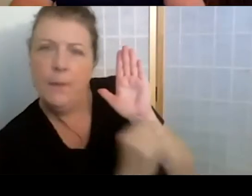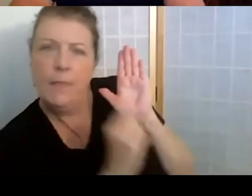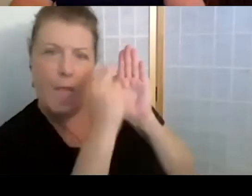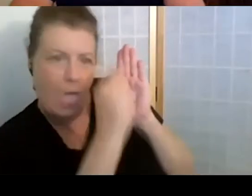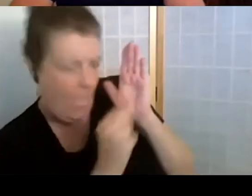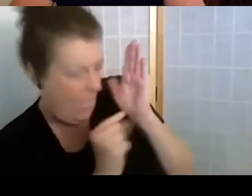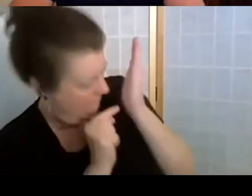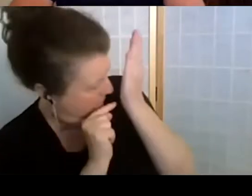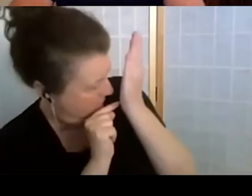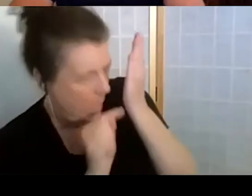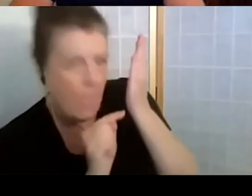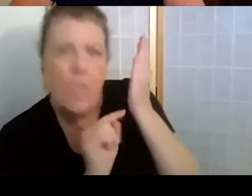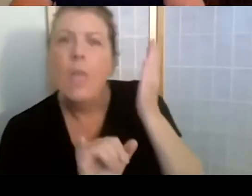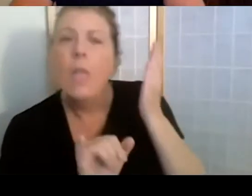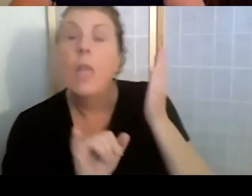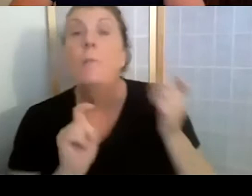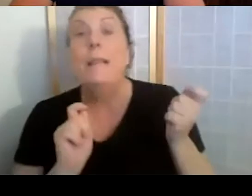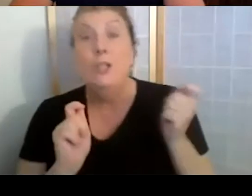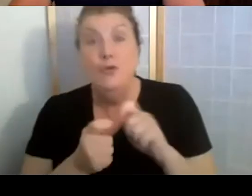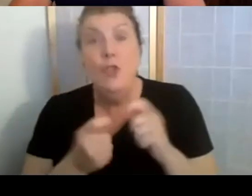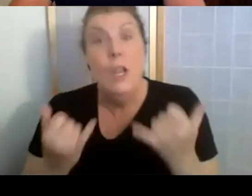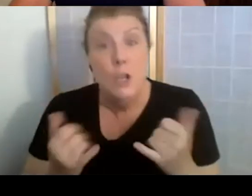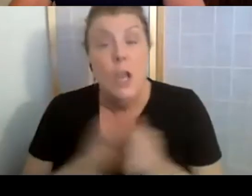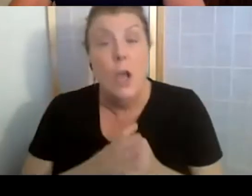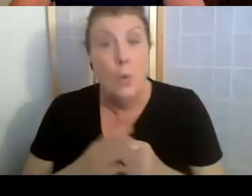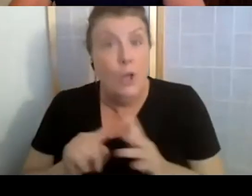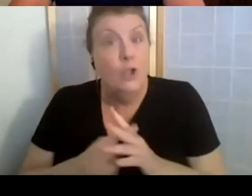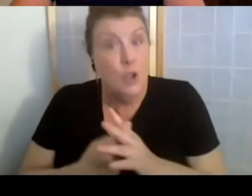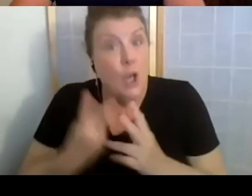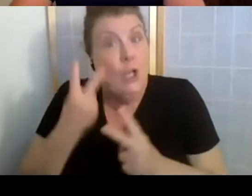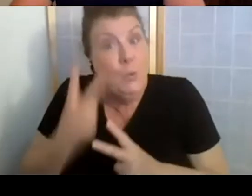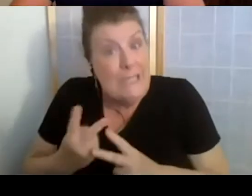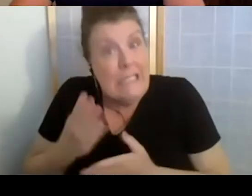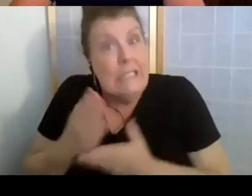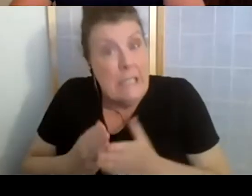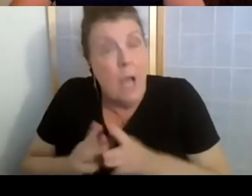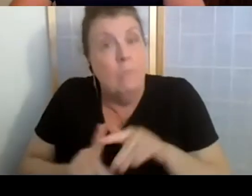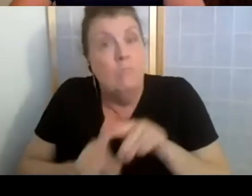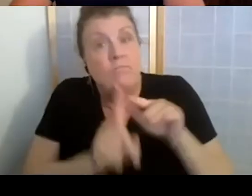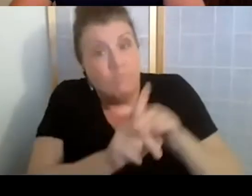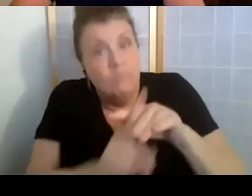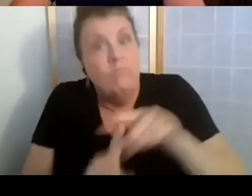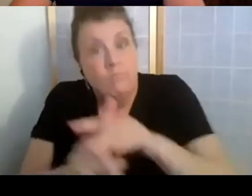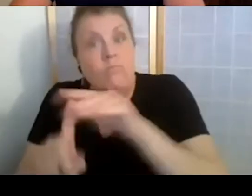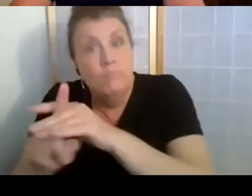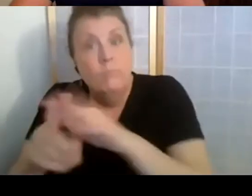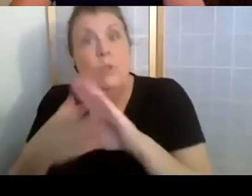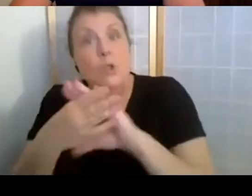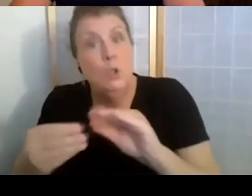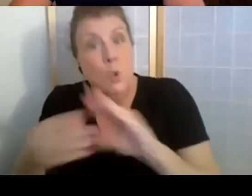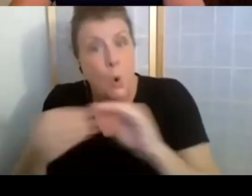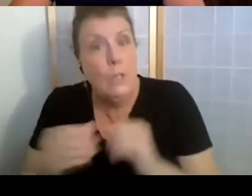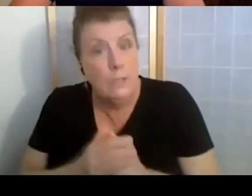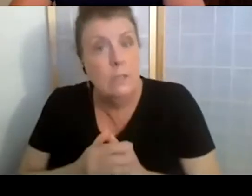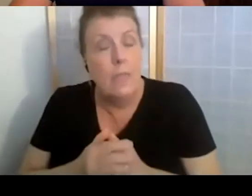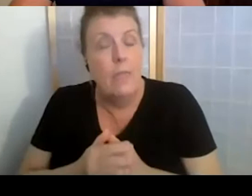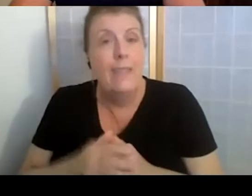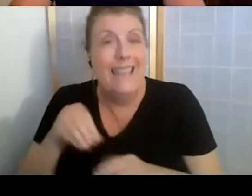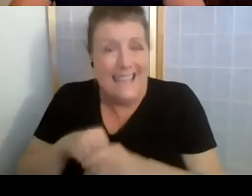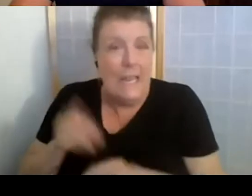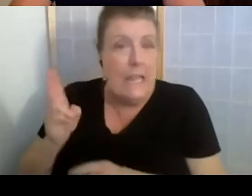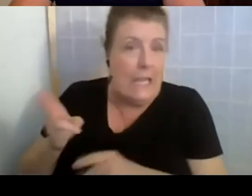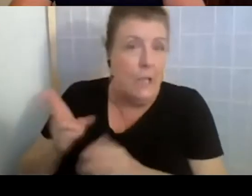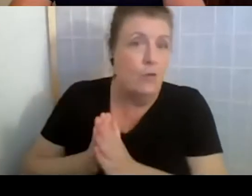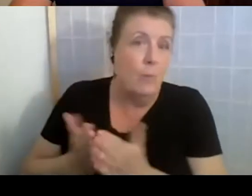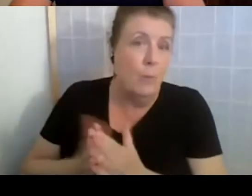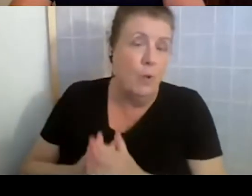stories of that are not part of the patriarchy, that are, you know, in the history books, but for the most part, they're not. And, you know, we all